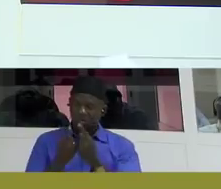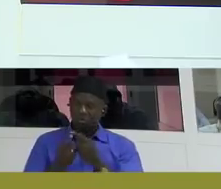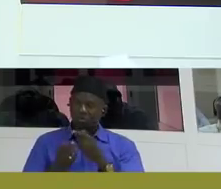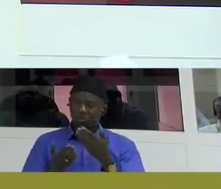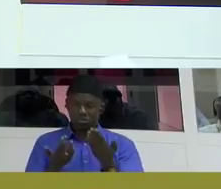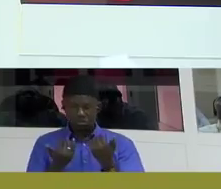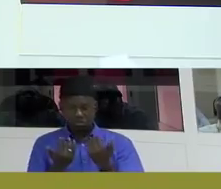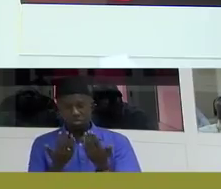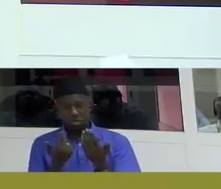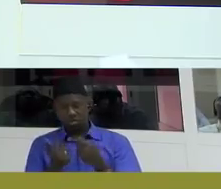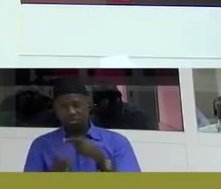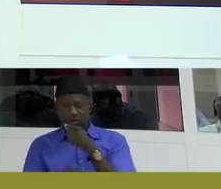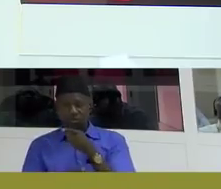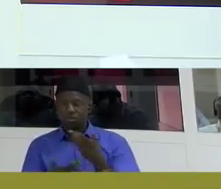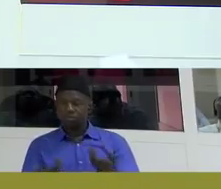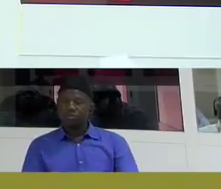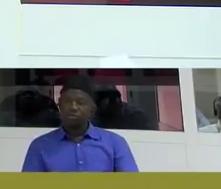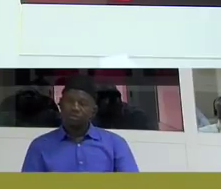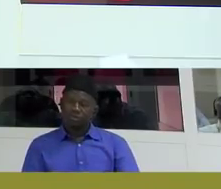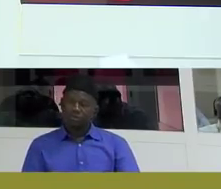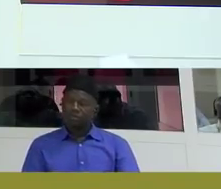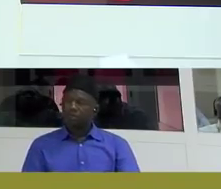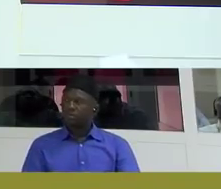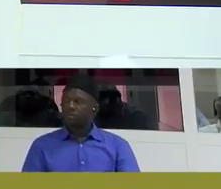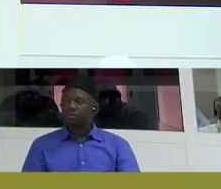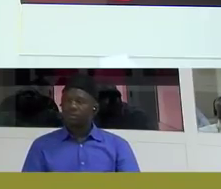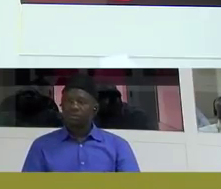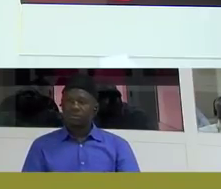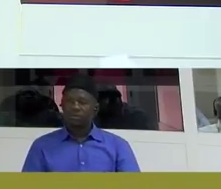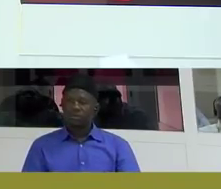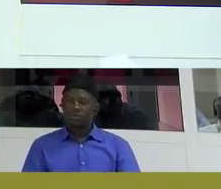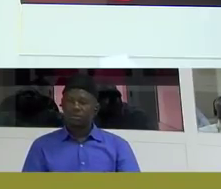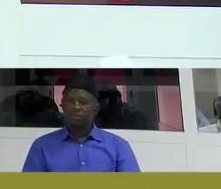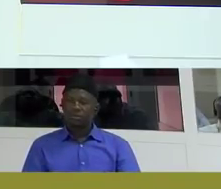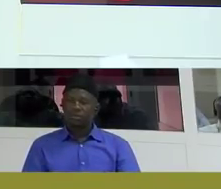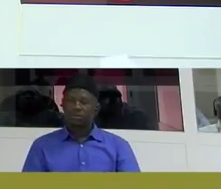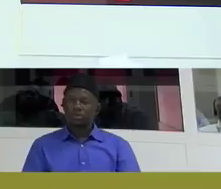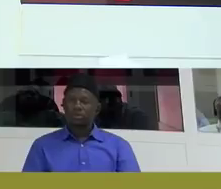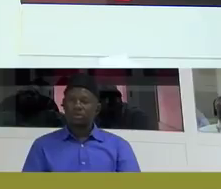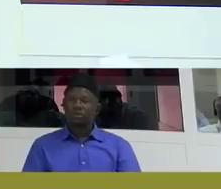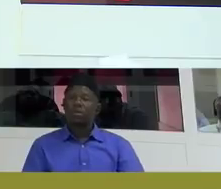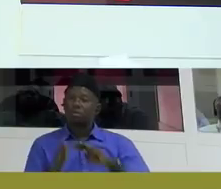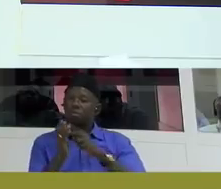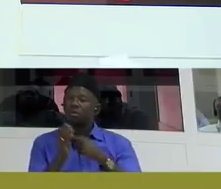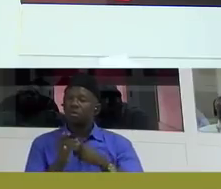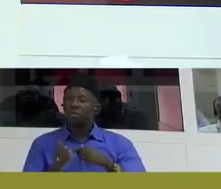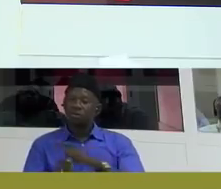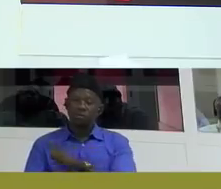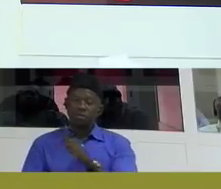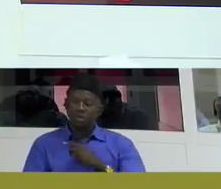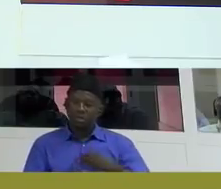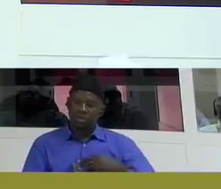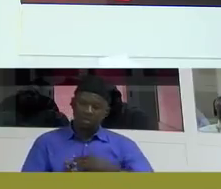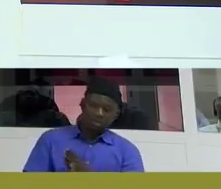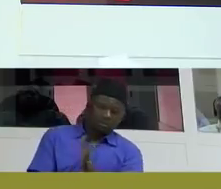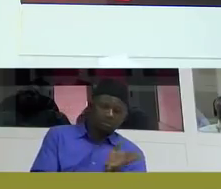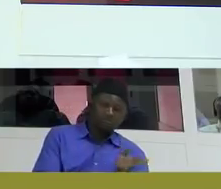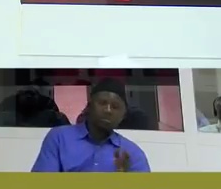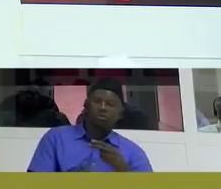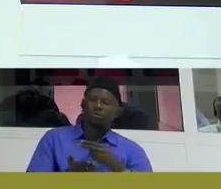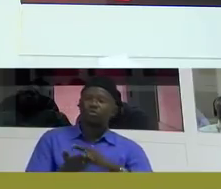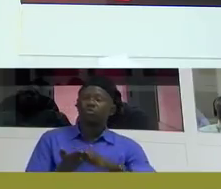That we are deviating from the normal practice. What used